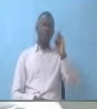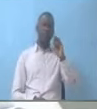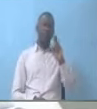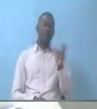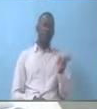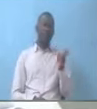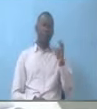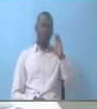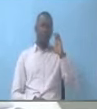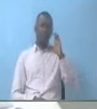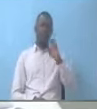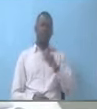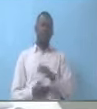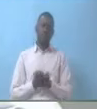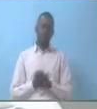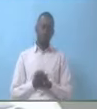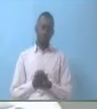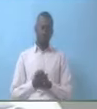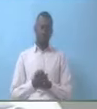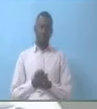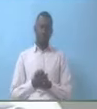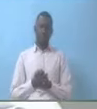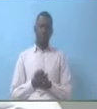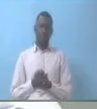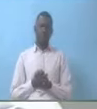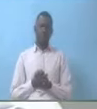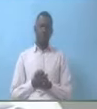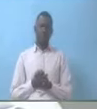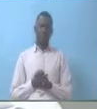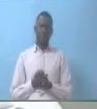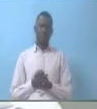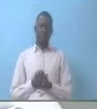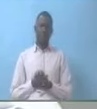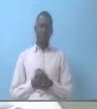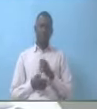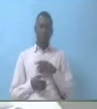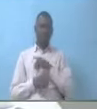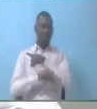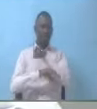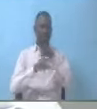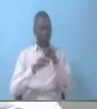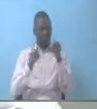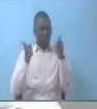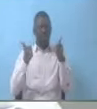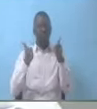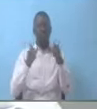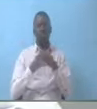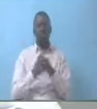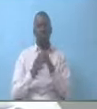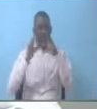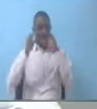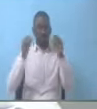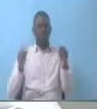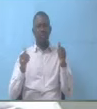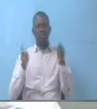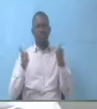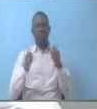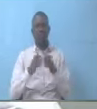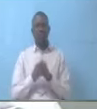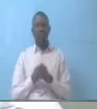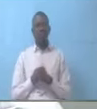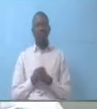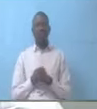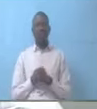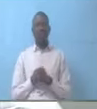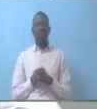xamne Social Security Housing Finance Corporation pour fa lañ dalon. The premises were ideal. Fofu nak baxna. Being one of the few places purpose built